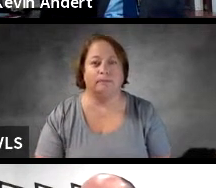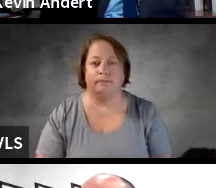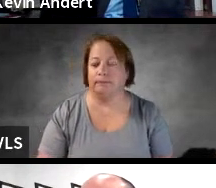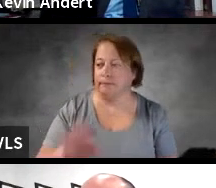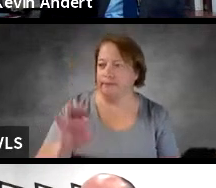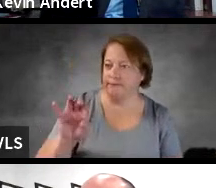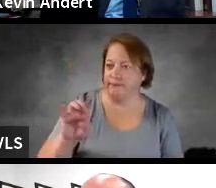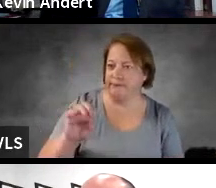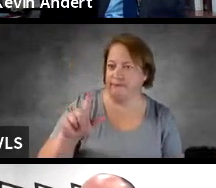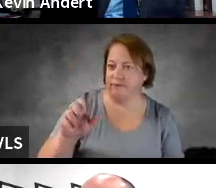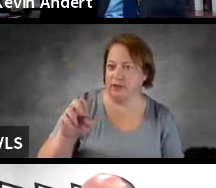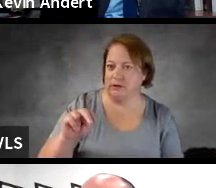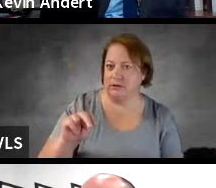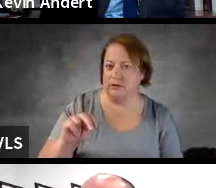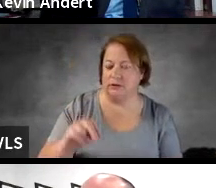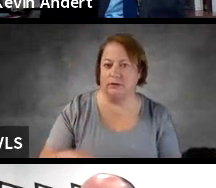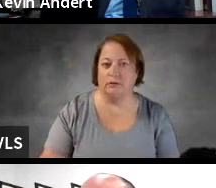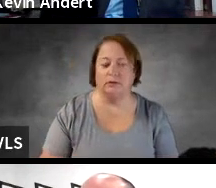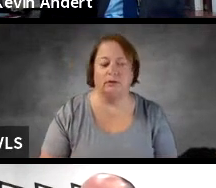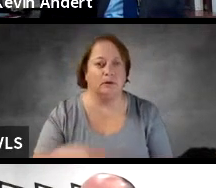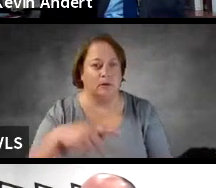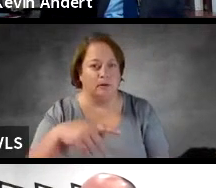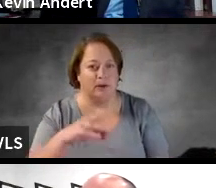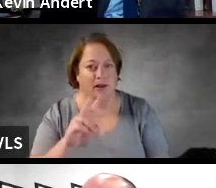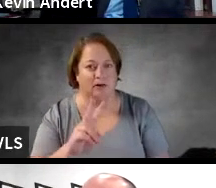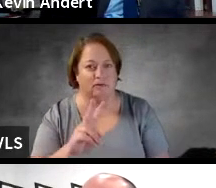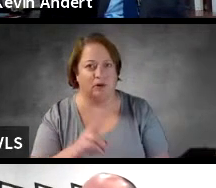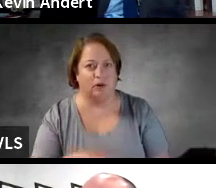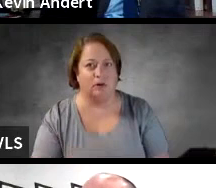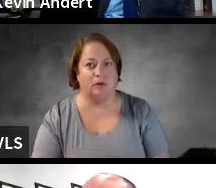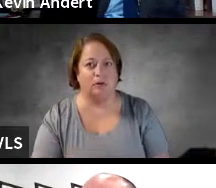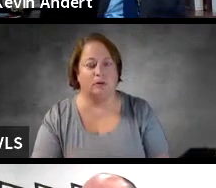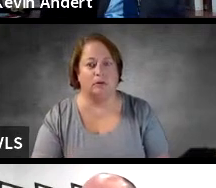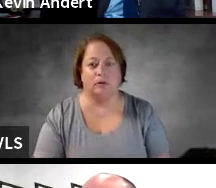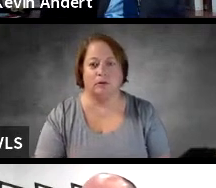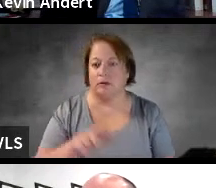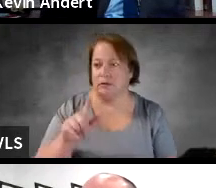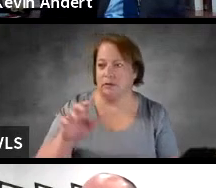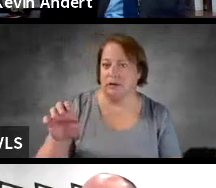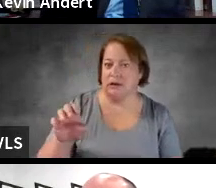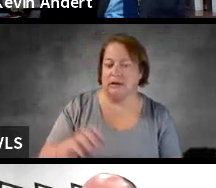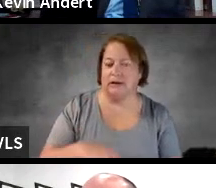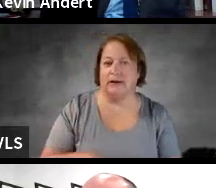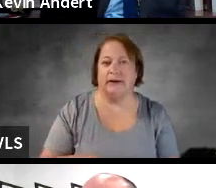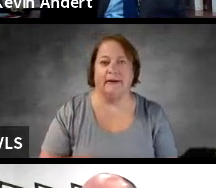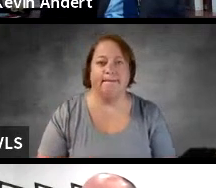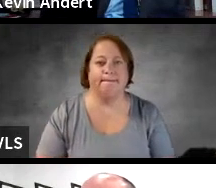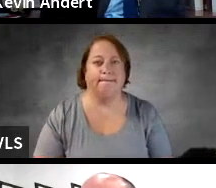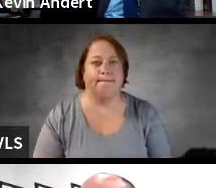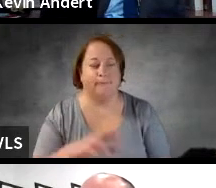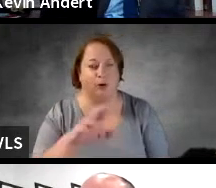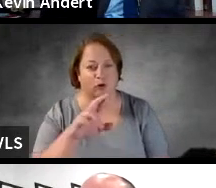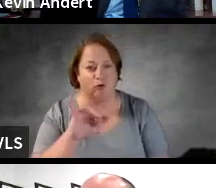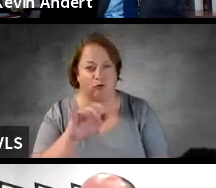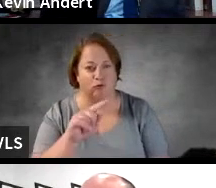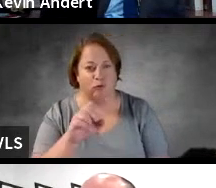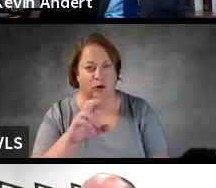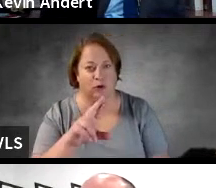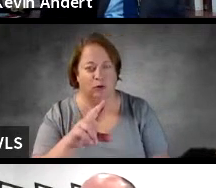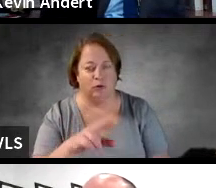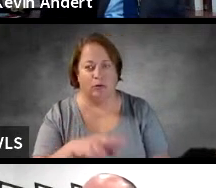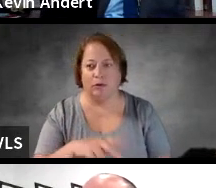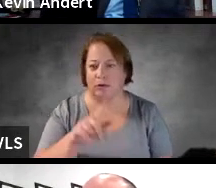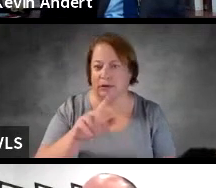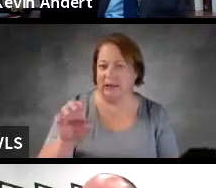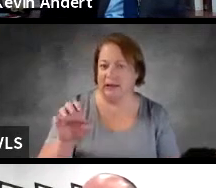Larry Felton. Pattonville? Keisha Lee. Ridner?